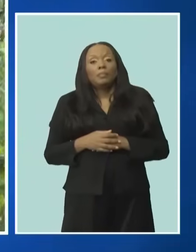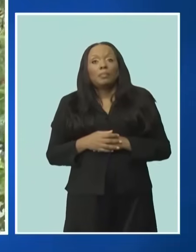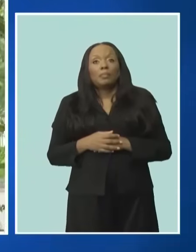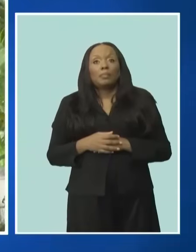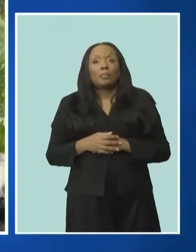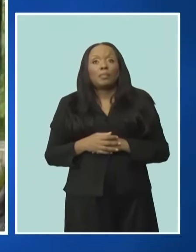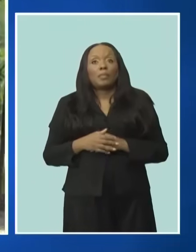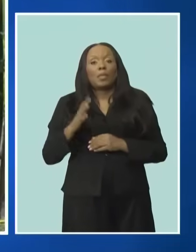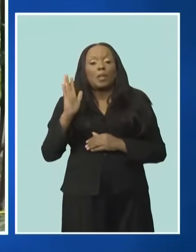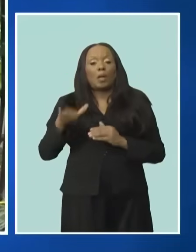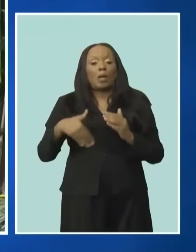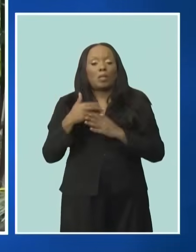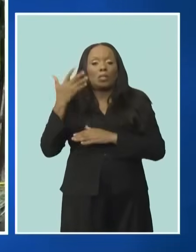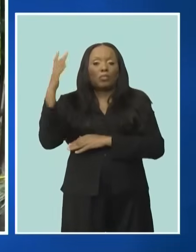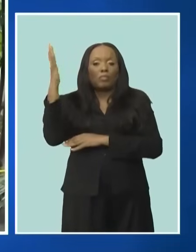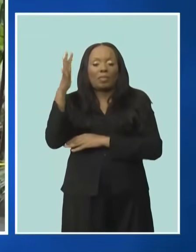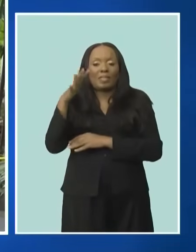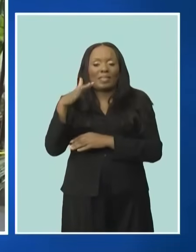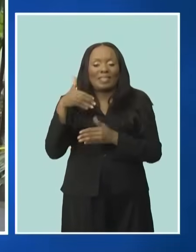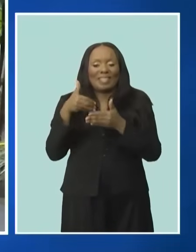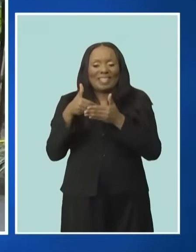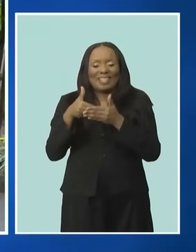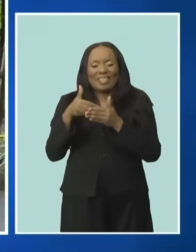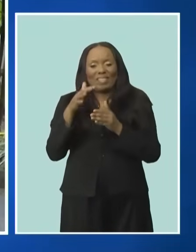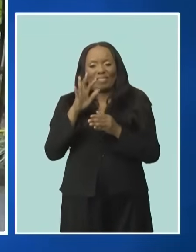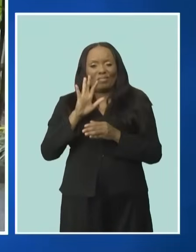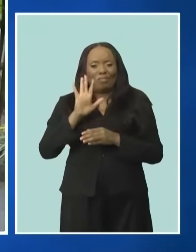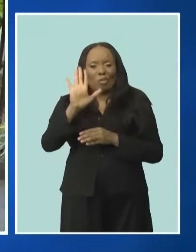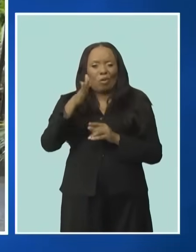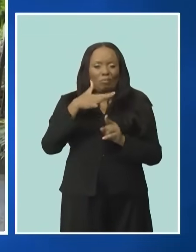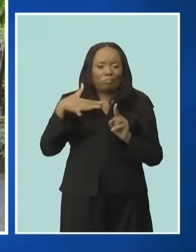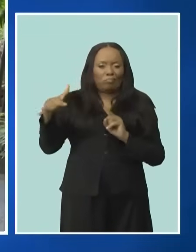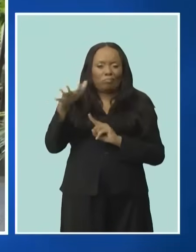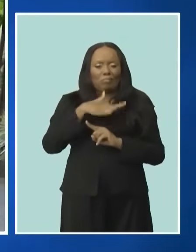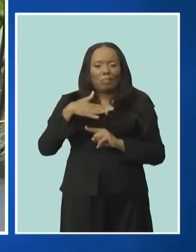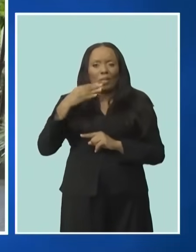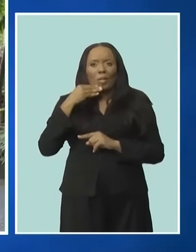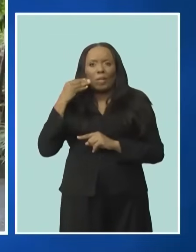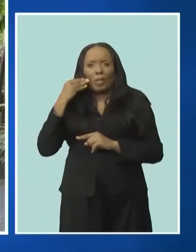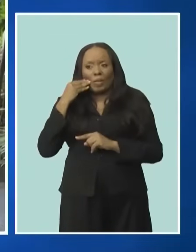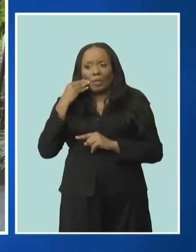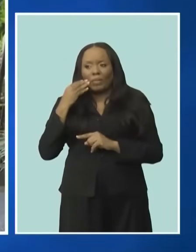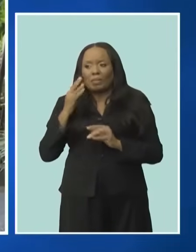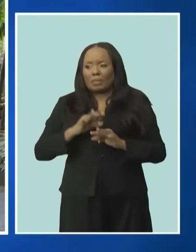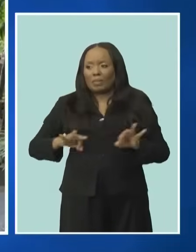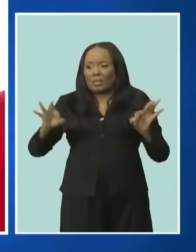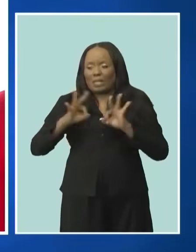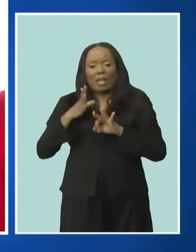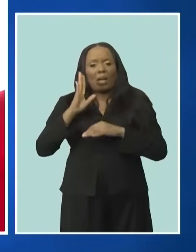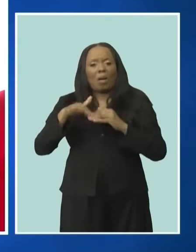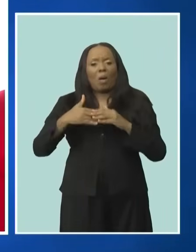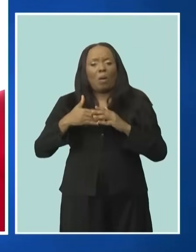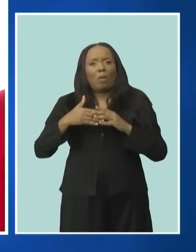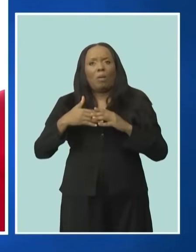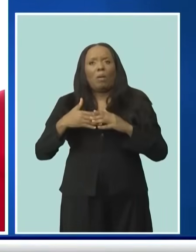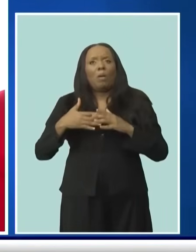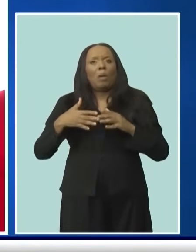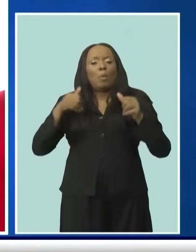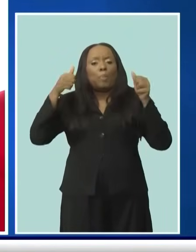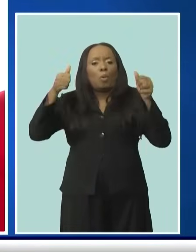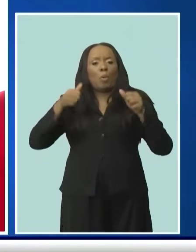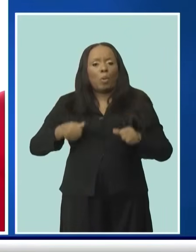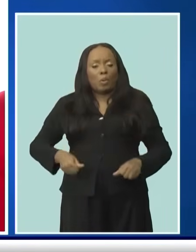their properties and to remove all unnecessary signage on electricity poles. We have a lot of trees in the